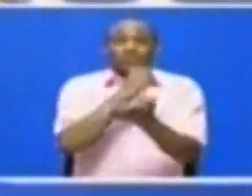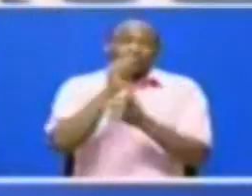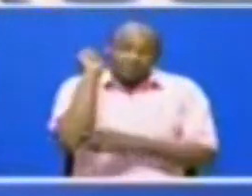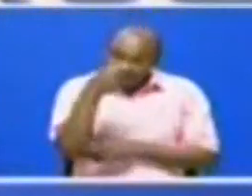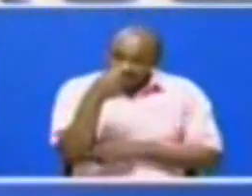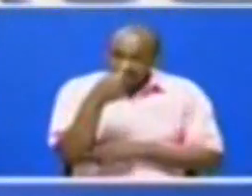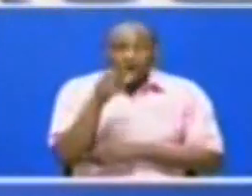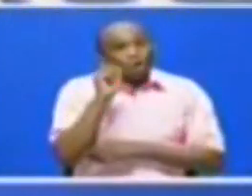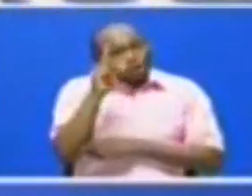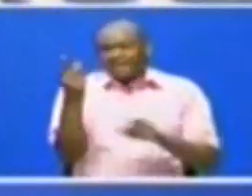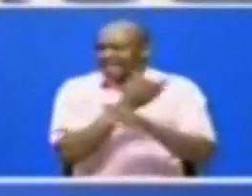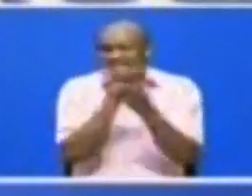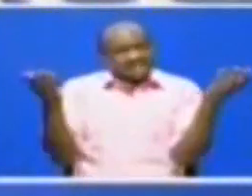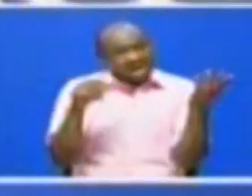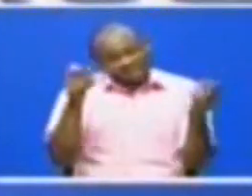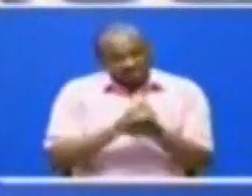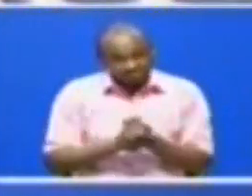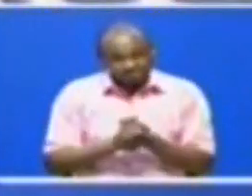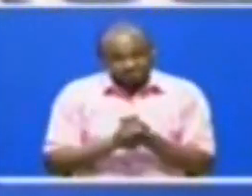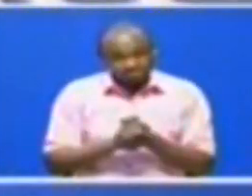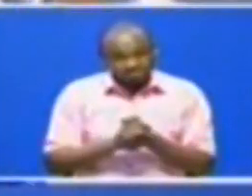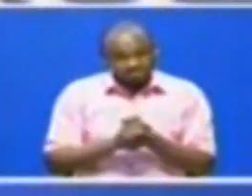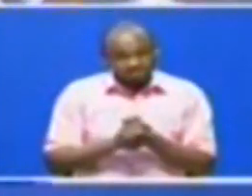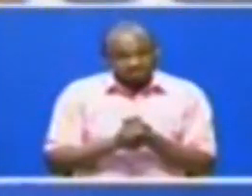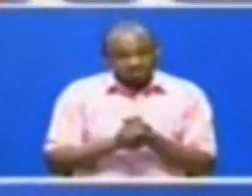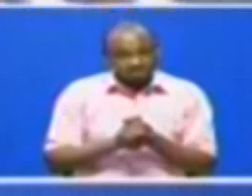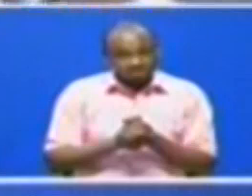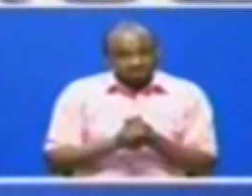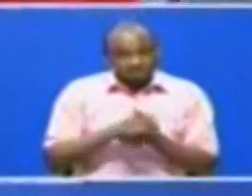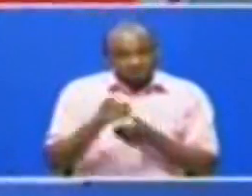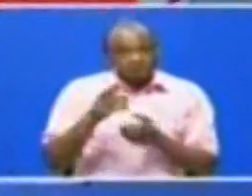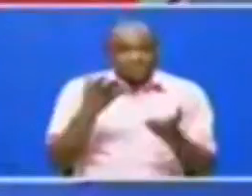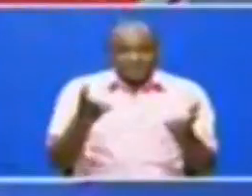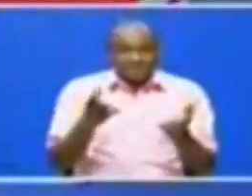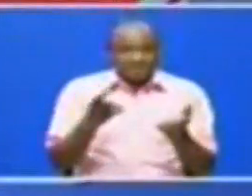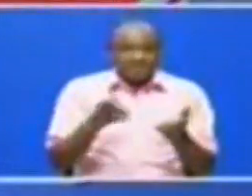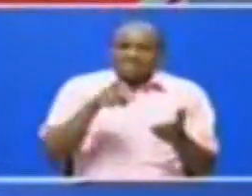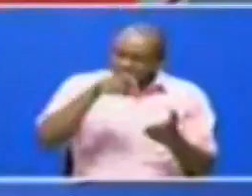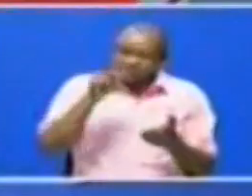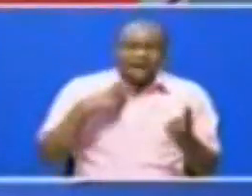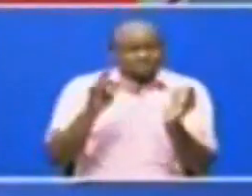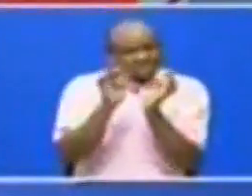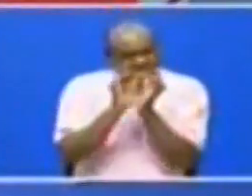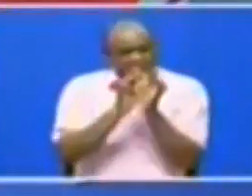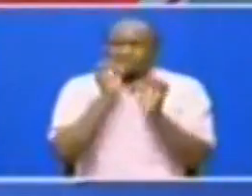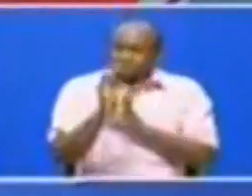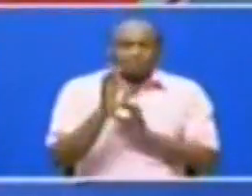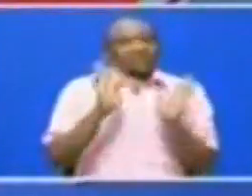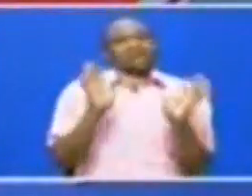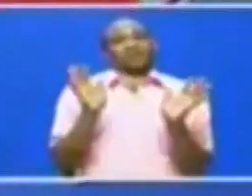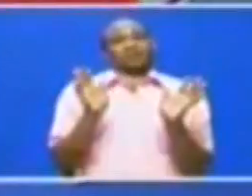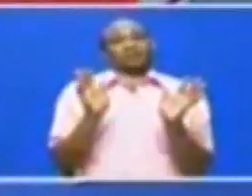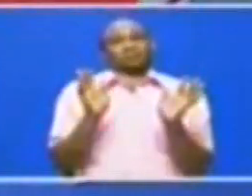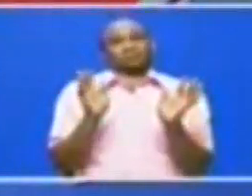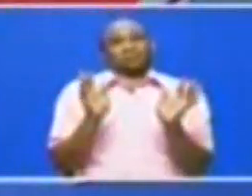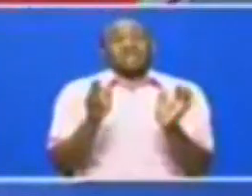any courier. So that it's quite evident we will not have an electronic transmission.